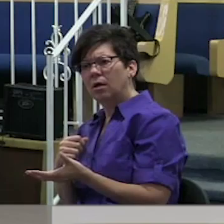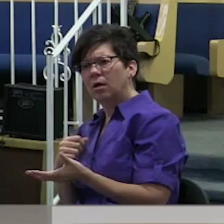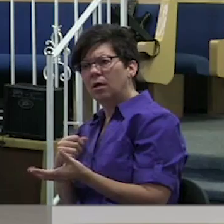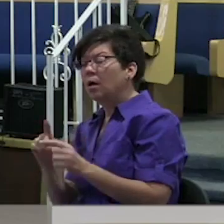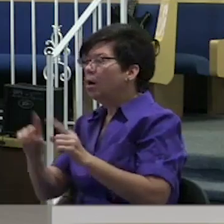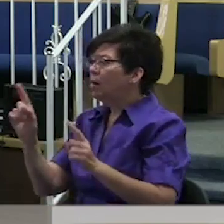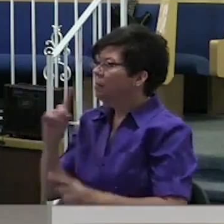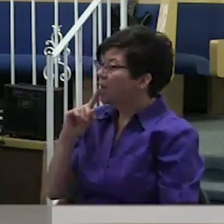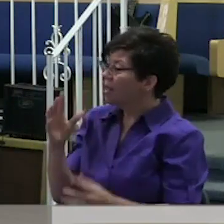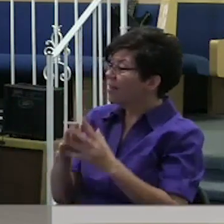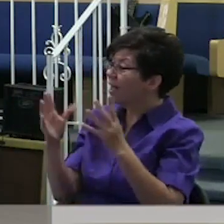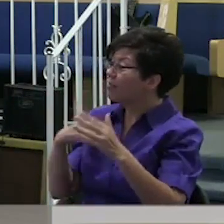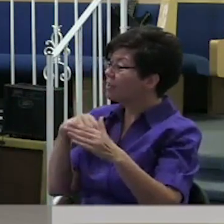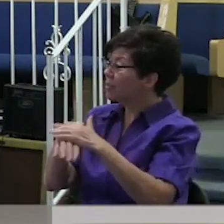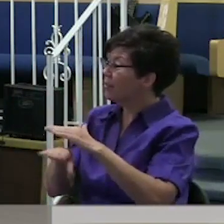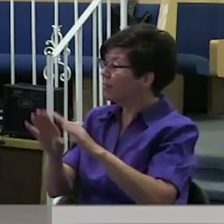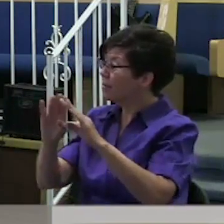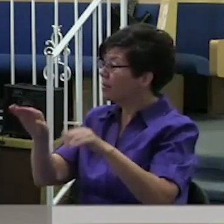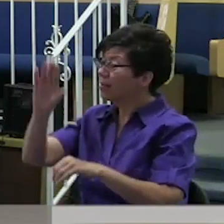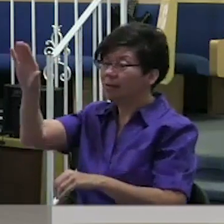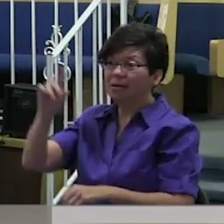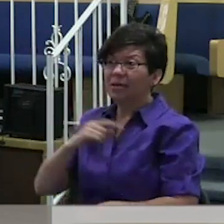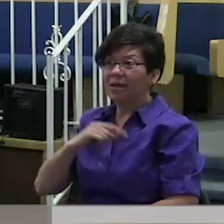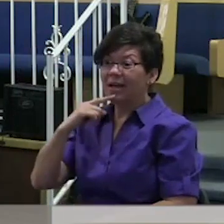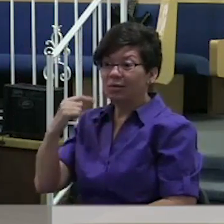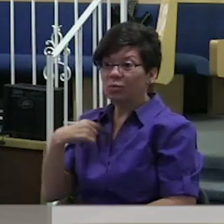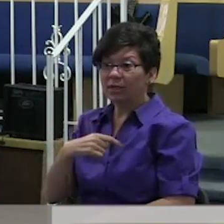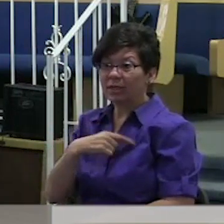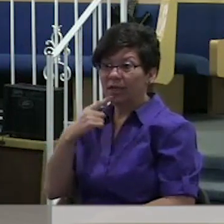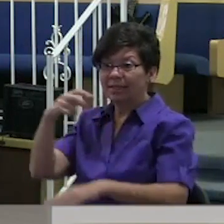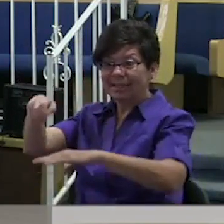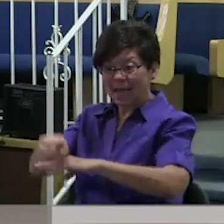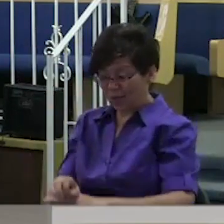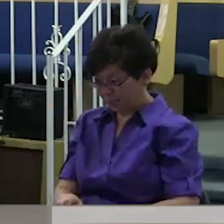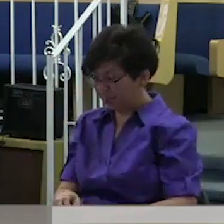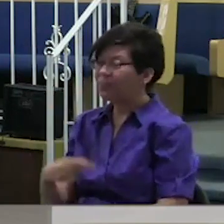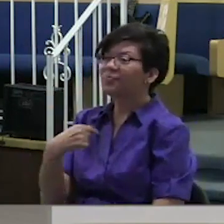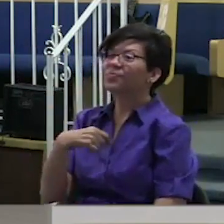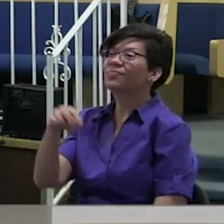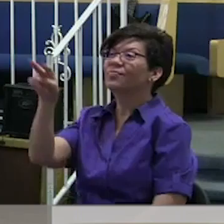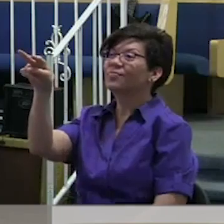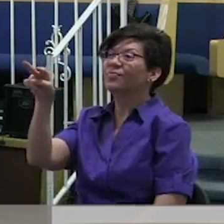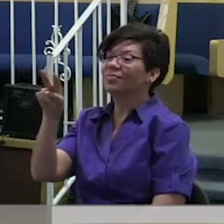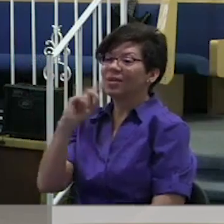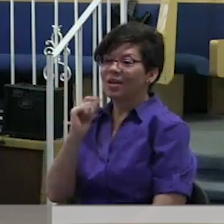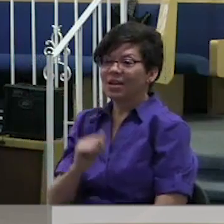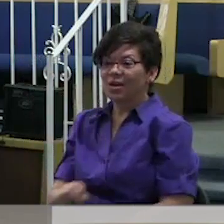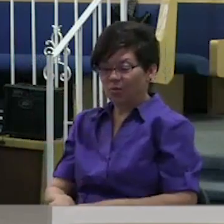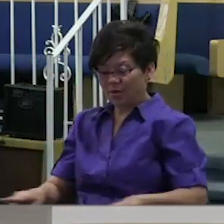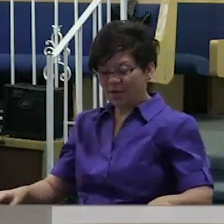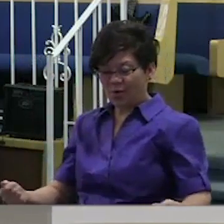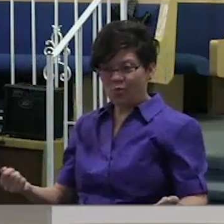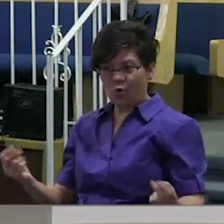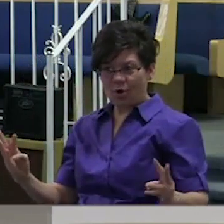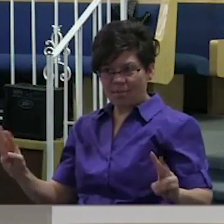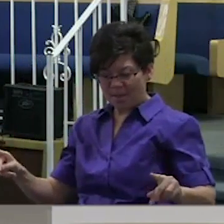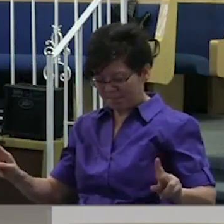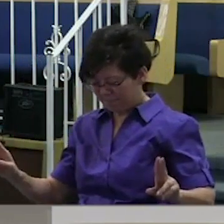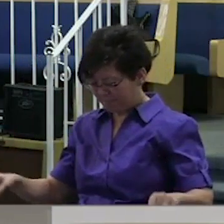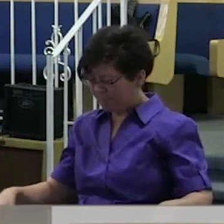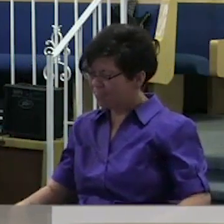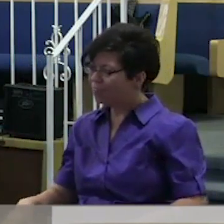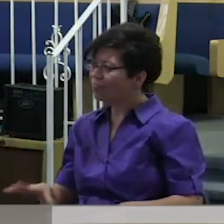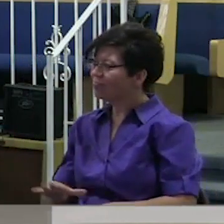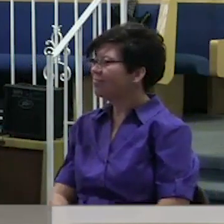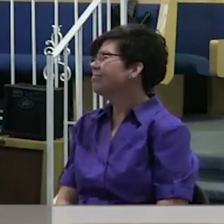But a lot of us are coming into the house of God and we sit down and we warm up the bench. We get real comfortable